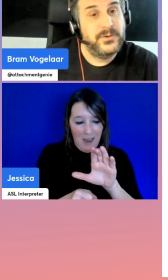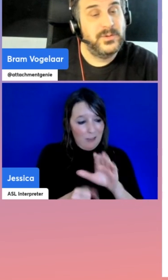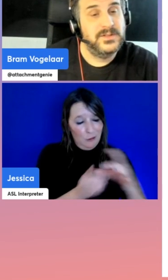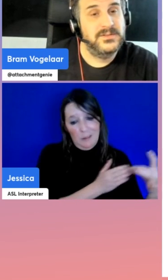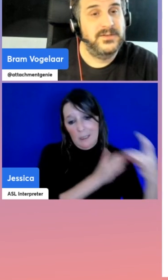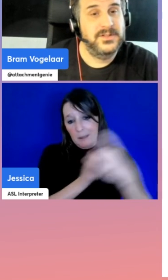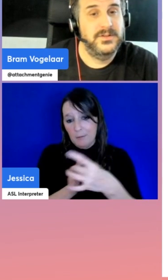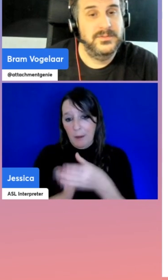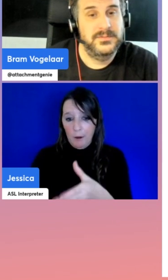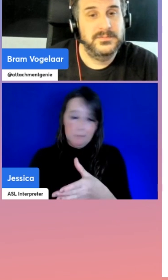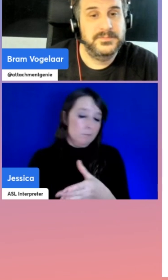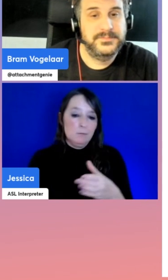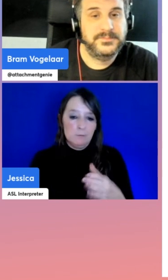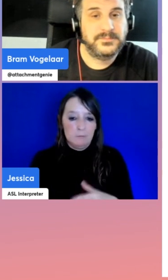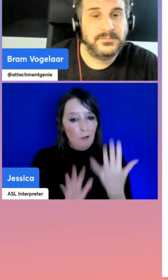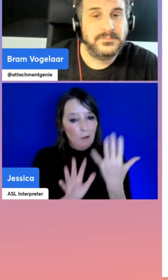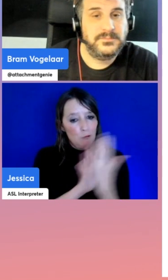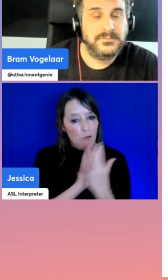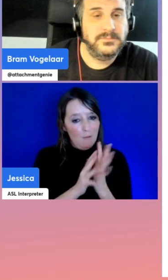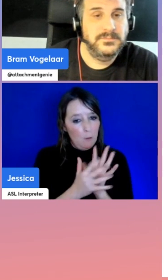to forward traffic to.